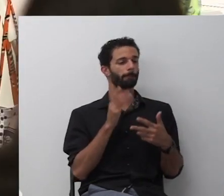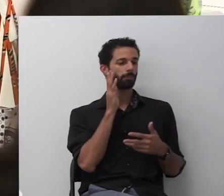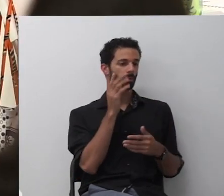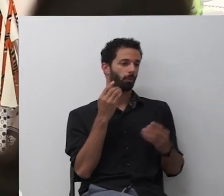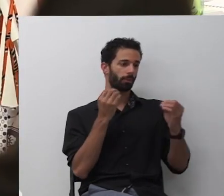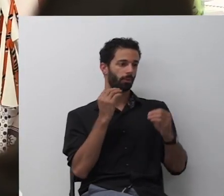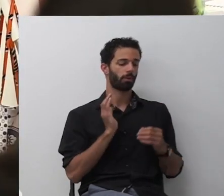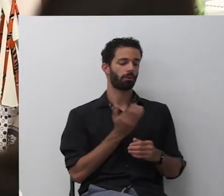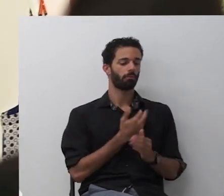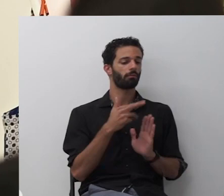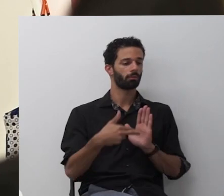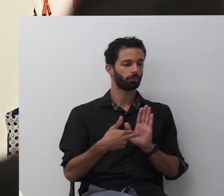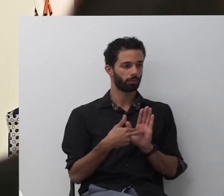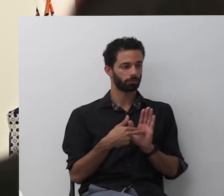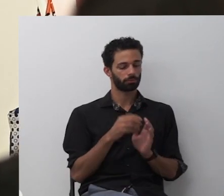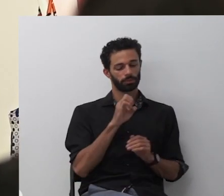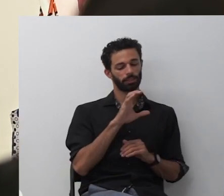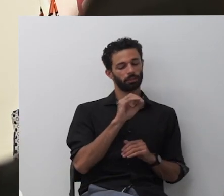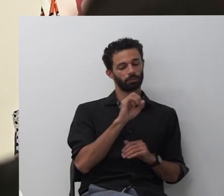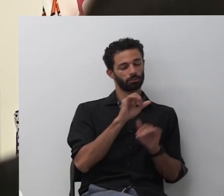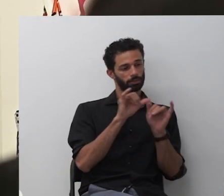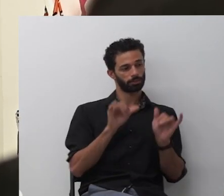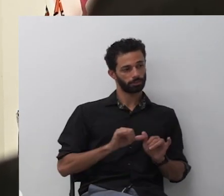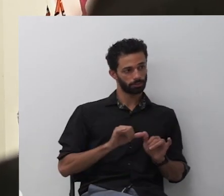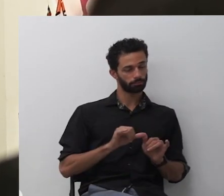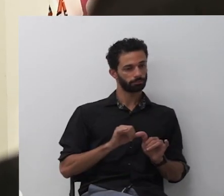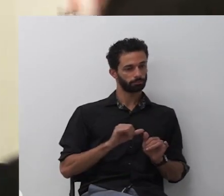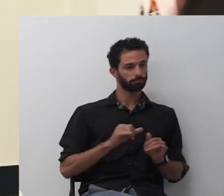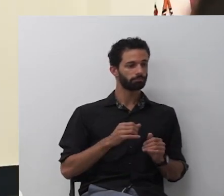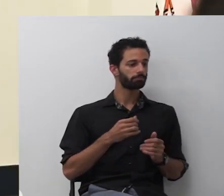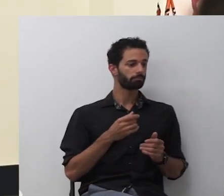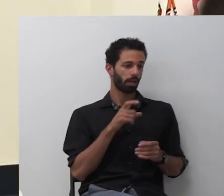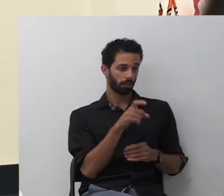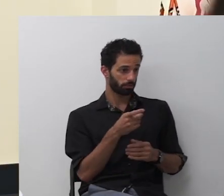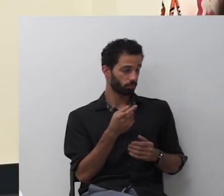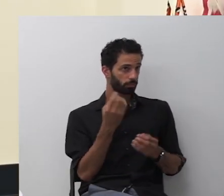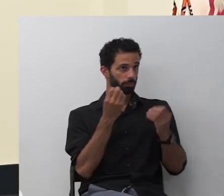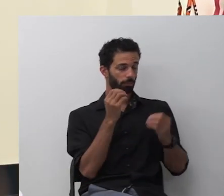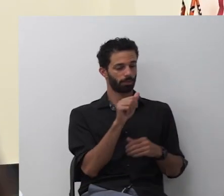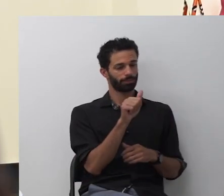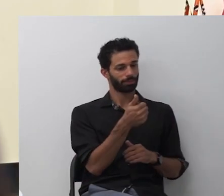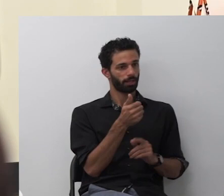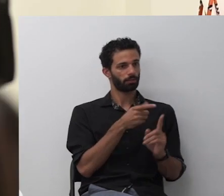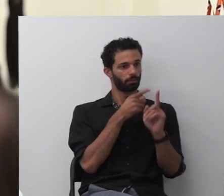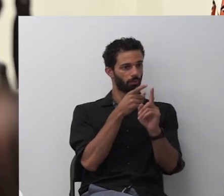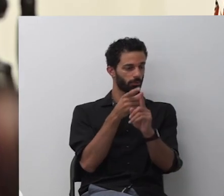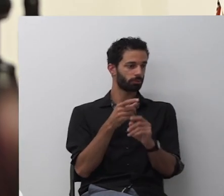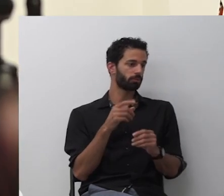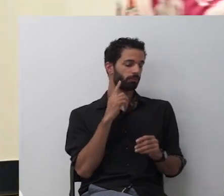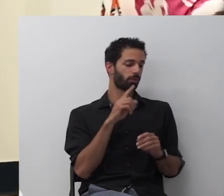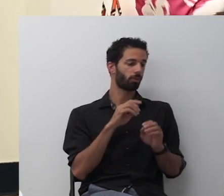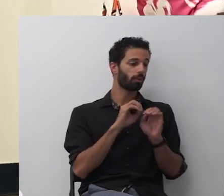And the ecosystem framework invites us to think about 10 roles that are often played by individuals and organizations to bring about